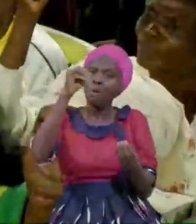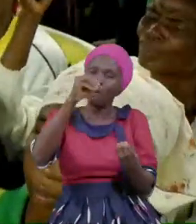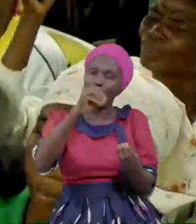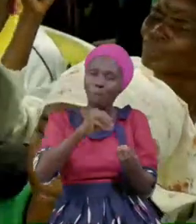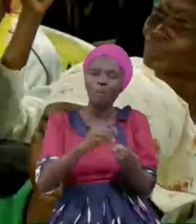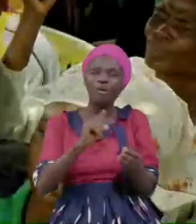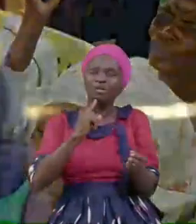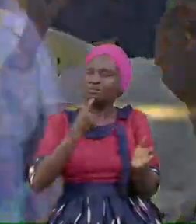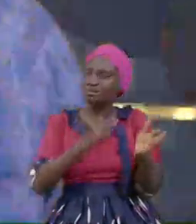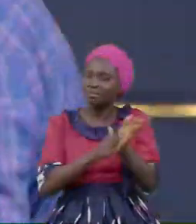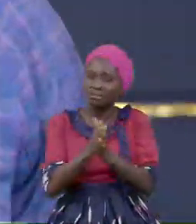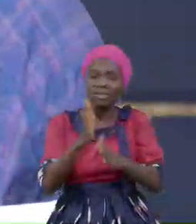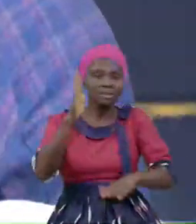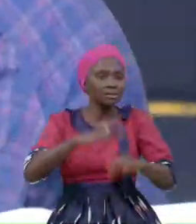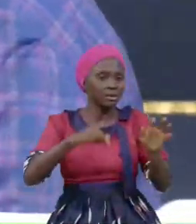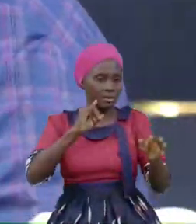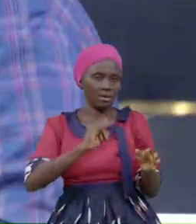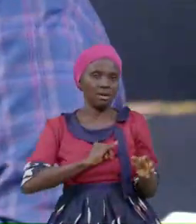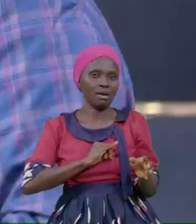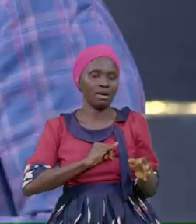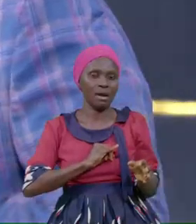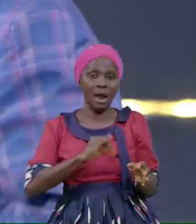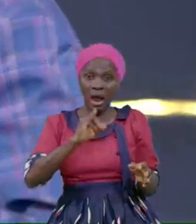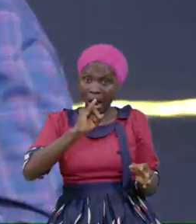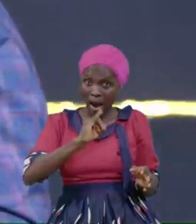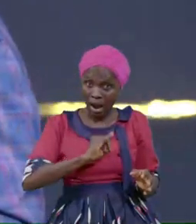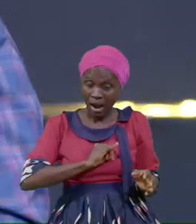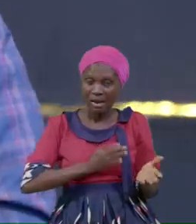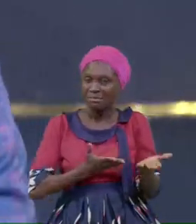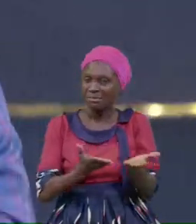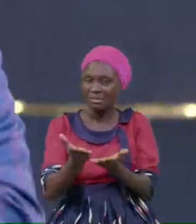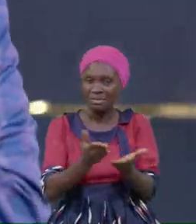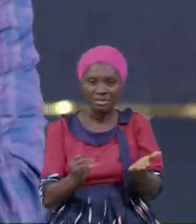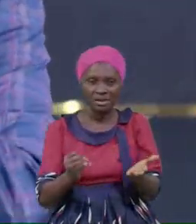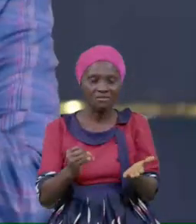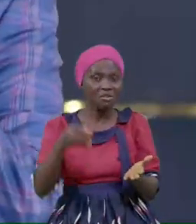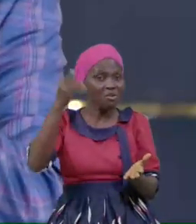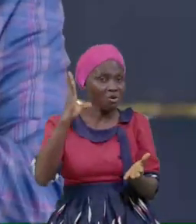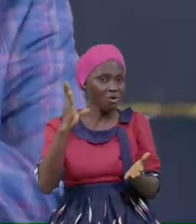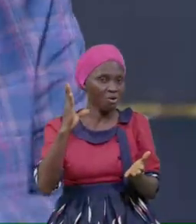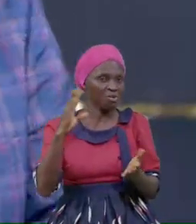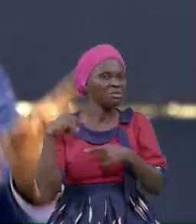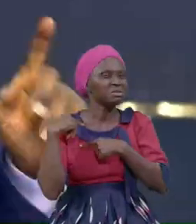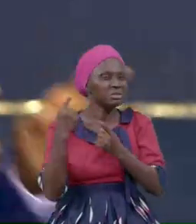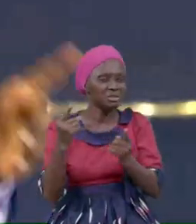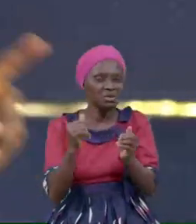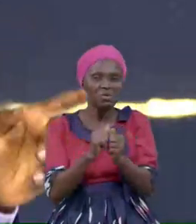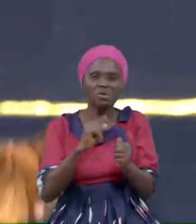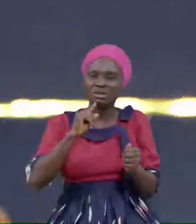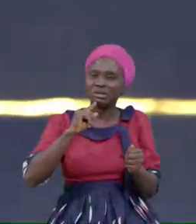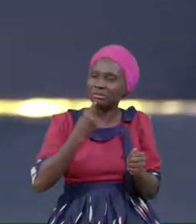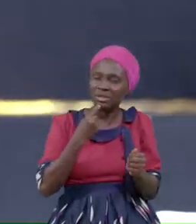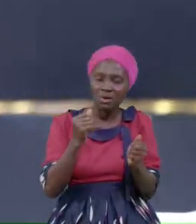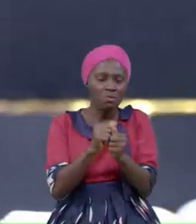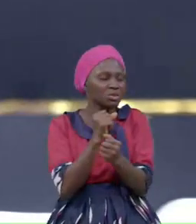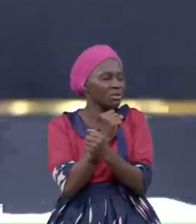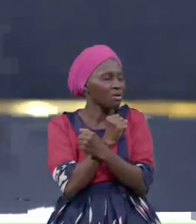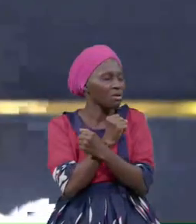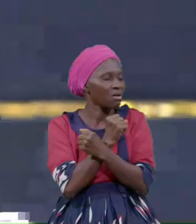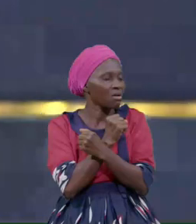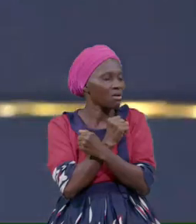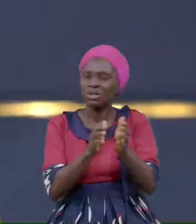been serving God now with zeal, with love, with passion, and you are going to have the same